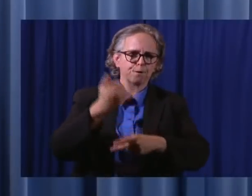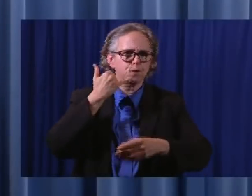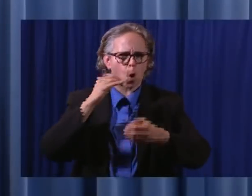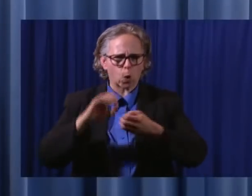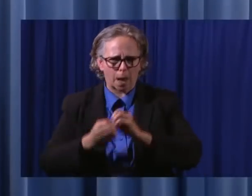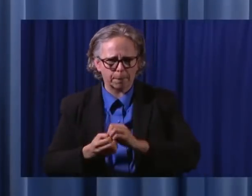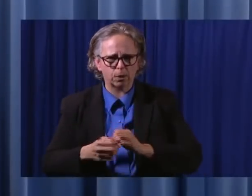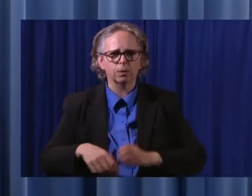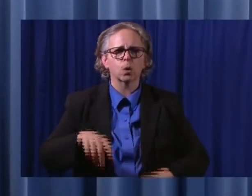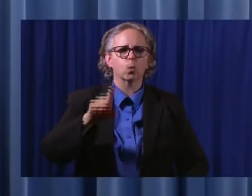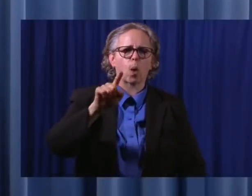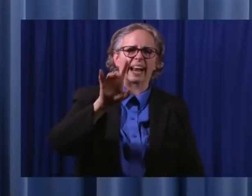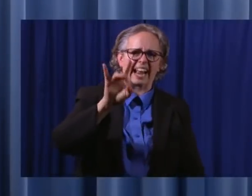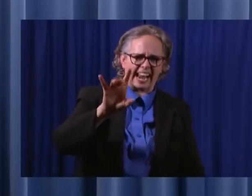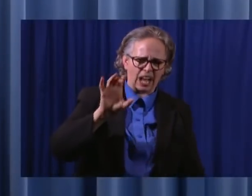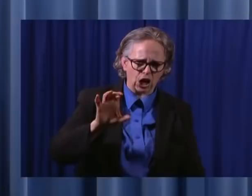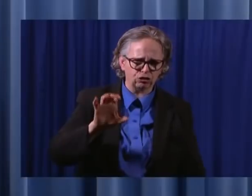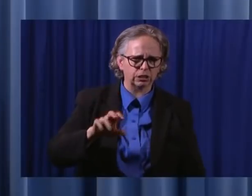1-800-282-1206.